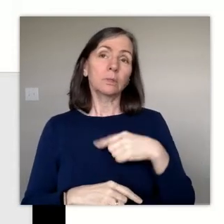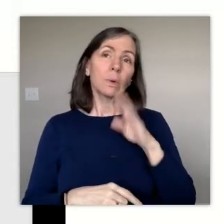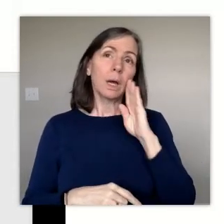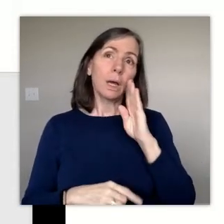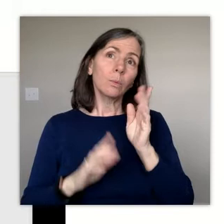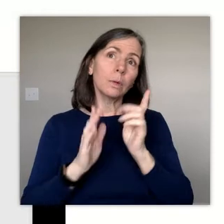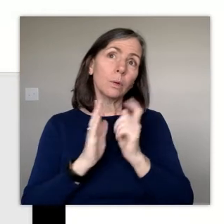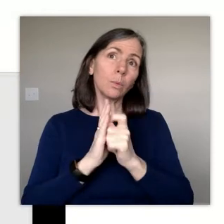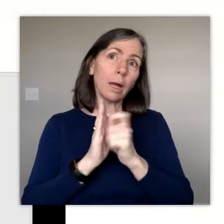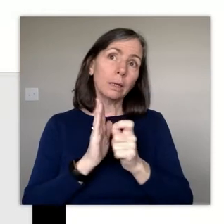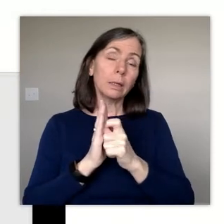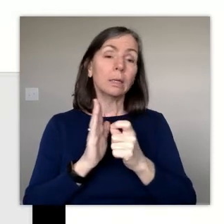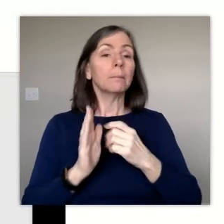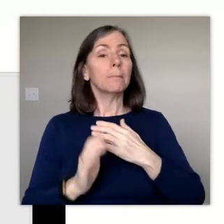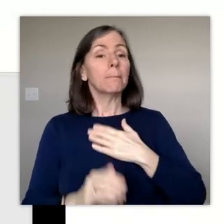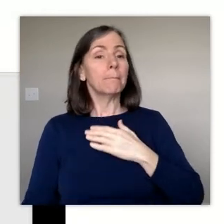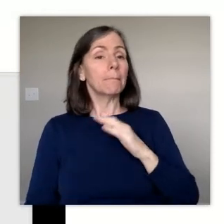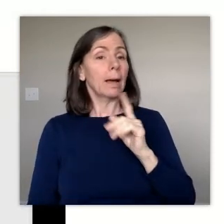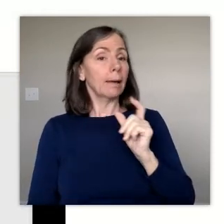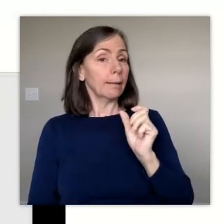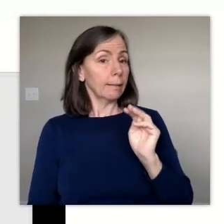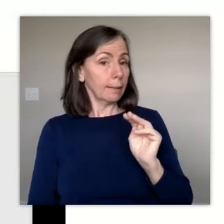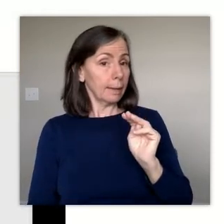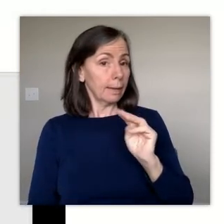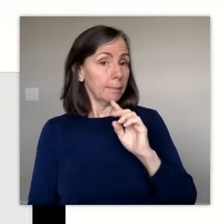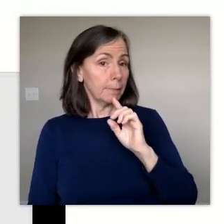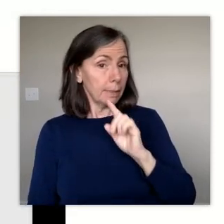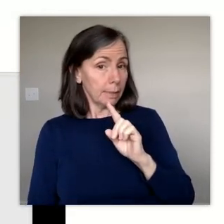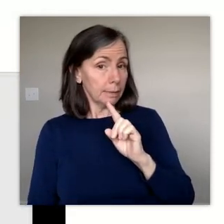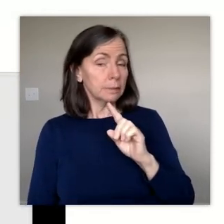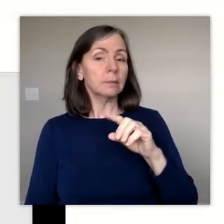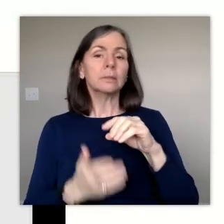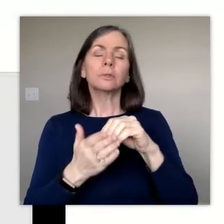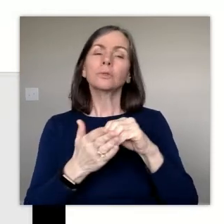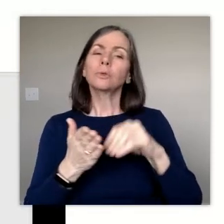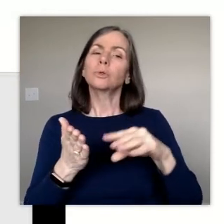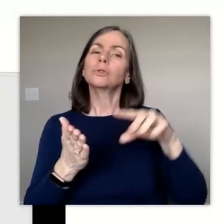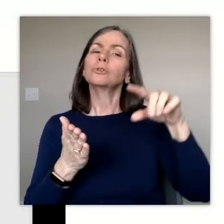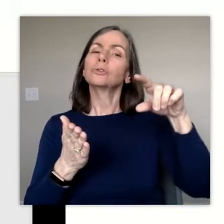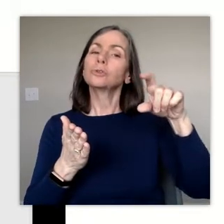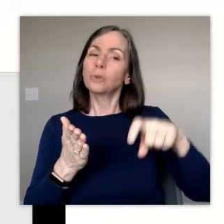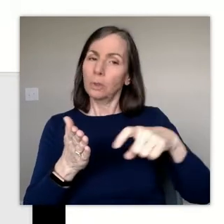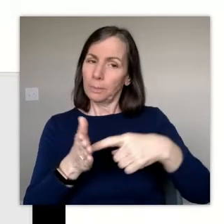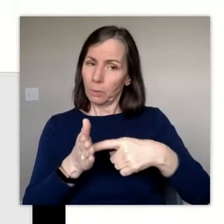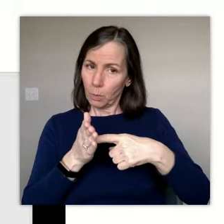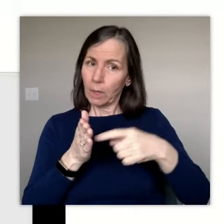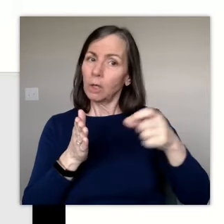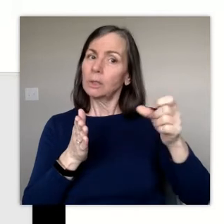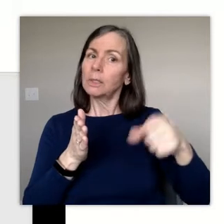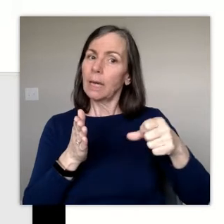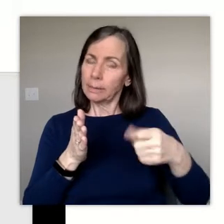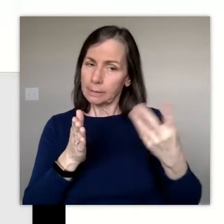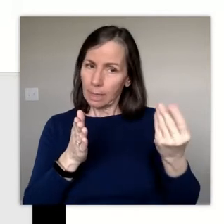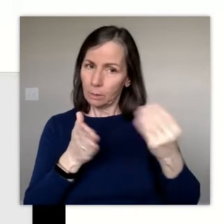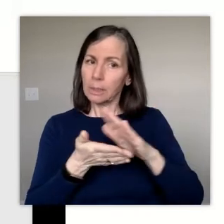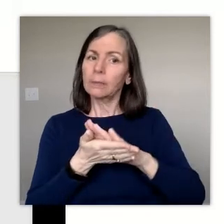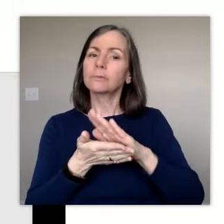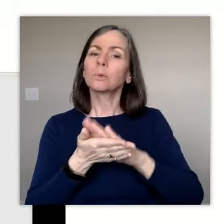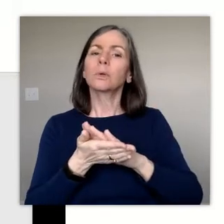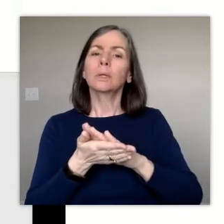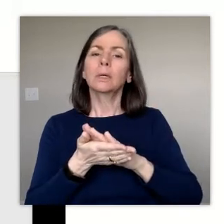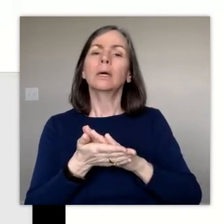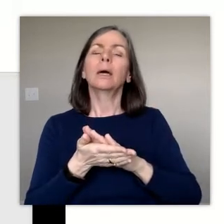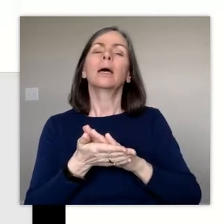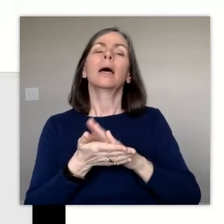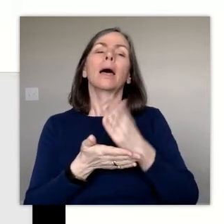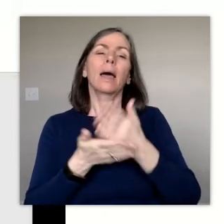my claim is, students should be required to volunteer outside of school as